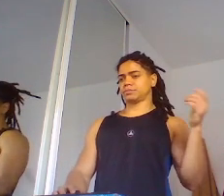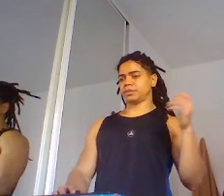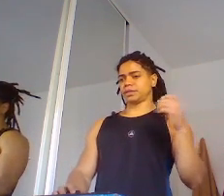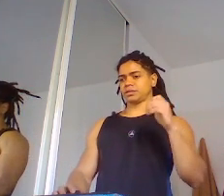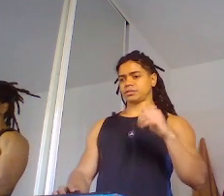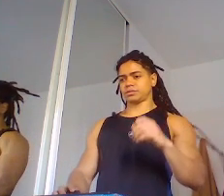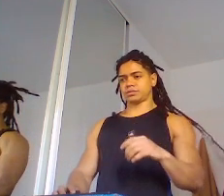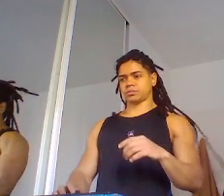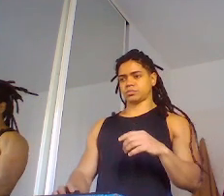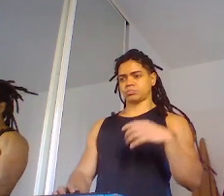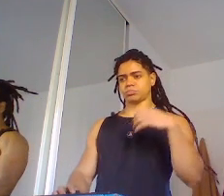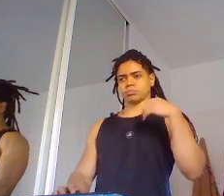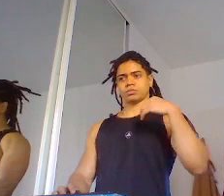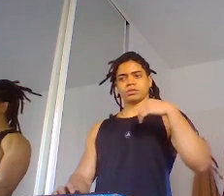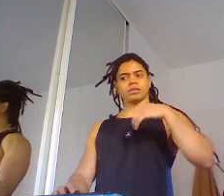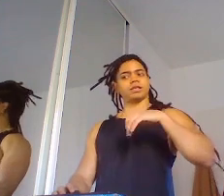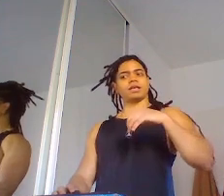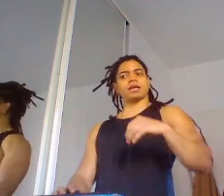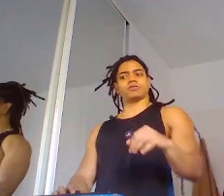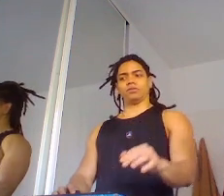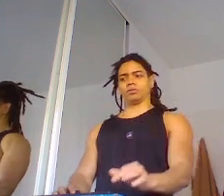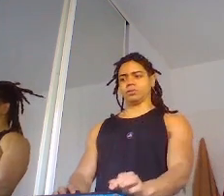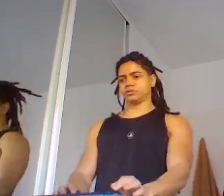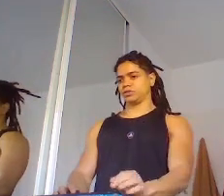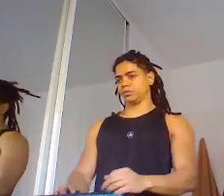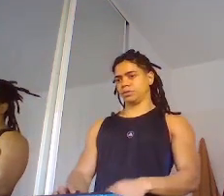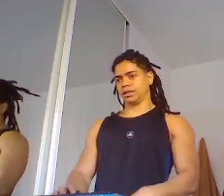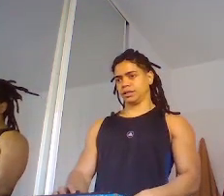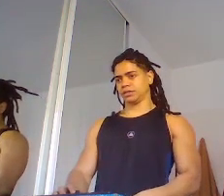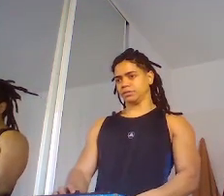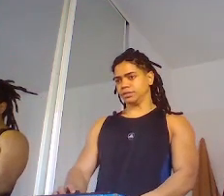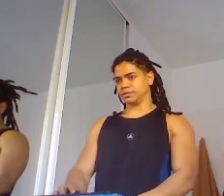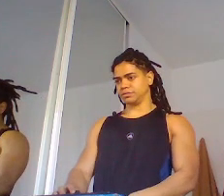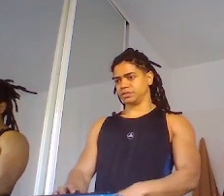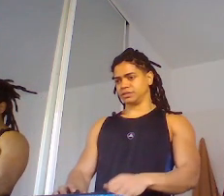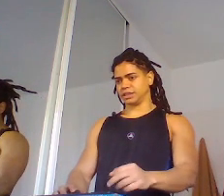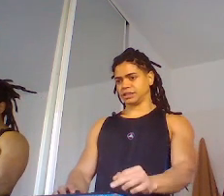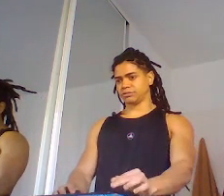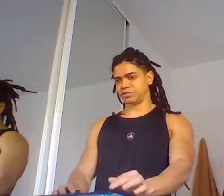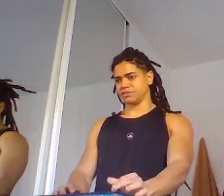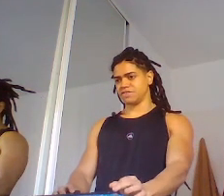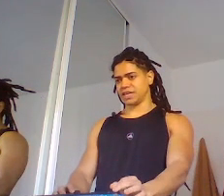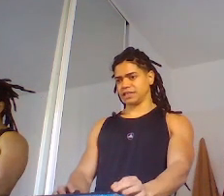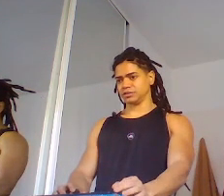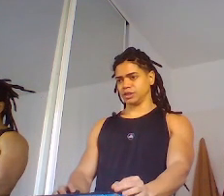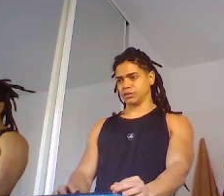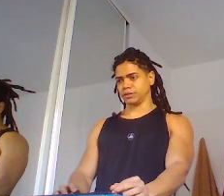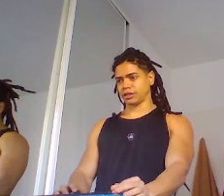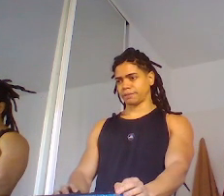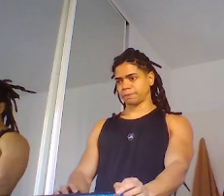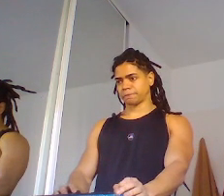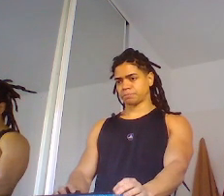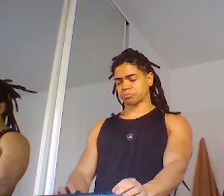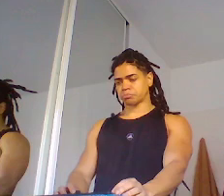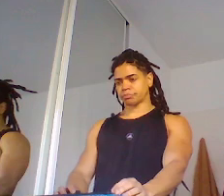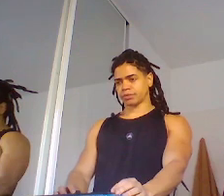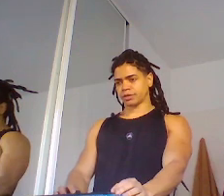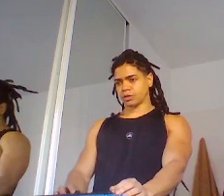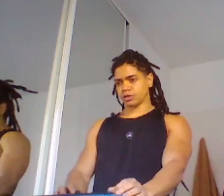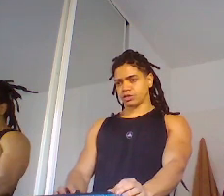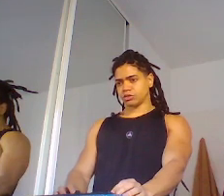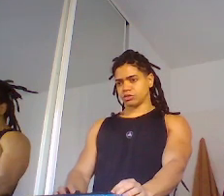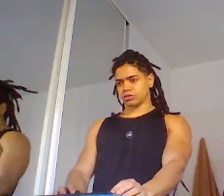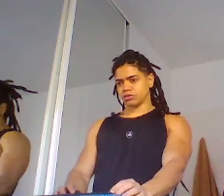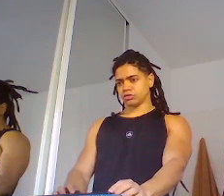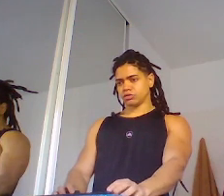and expense and the cash flow, right? So the operating activities, investing activities, and financing activities.